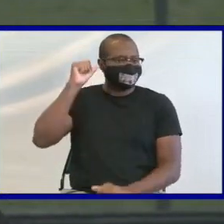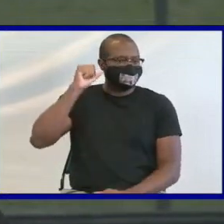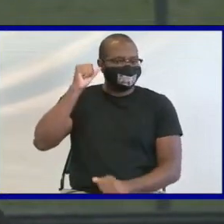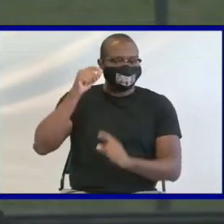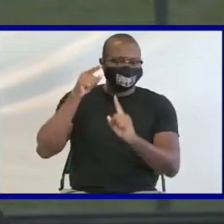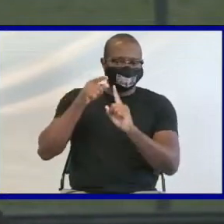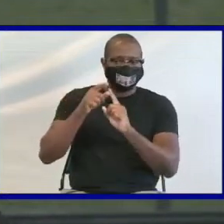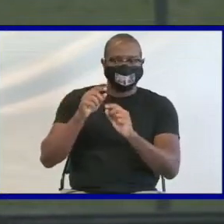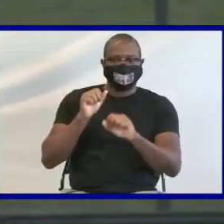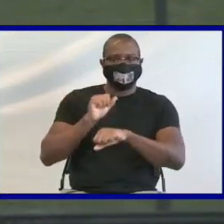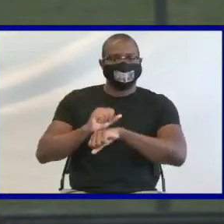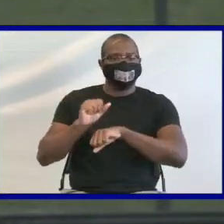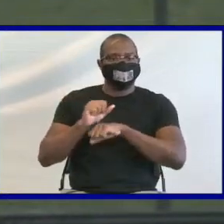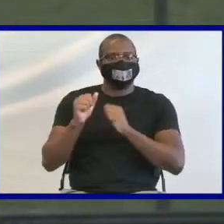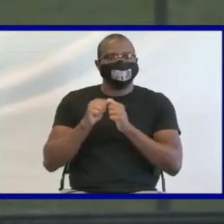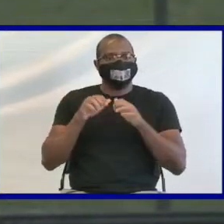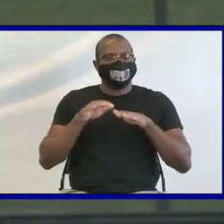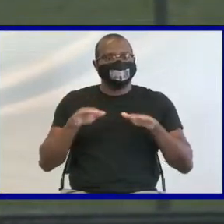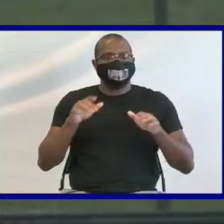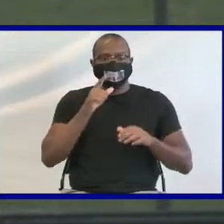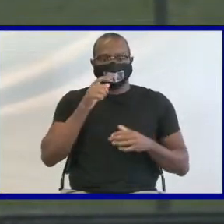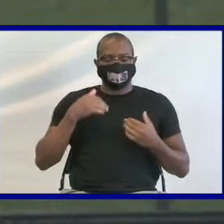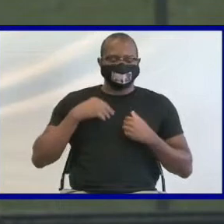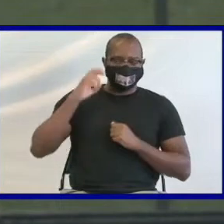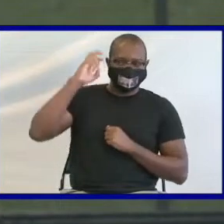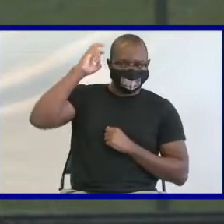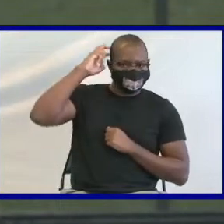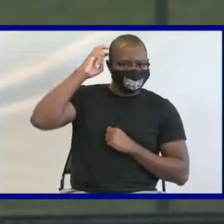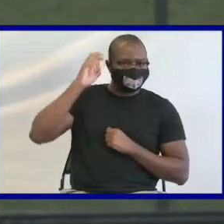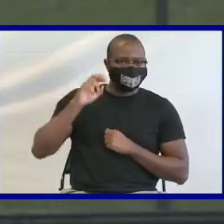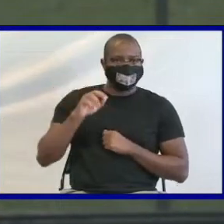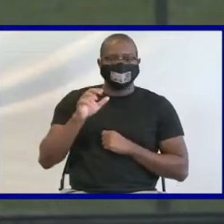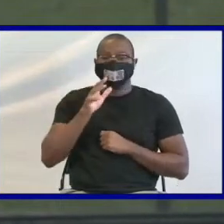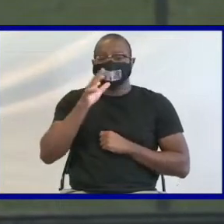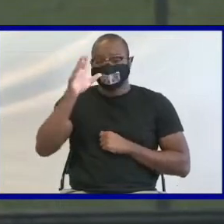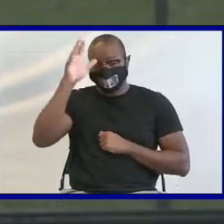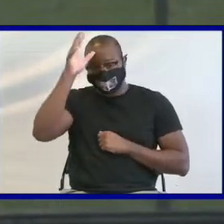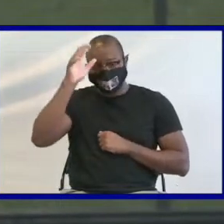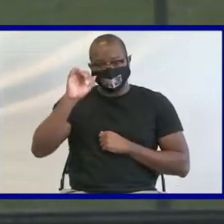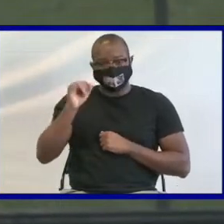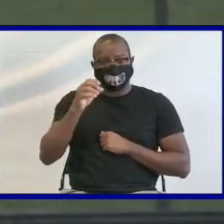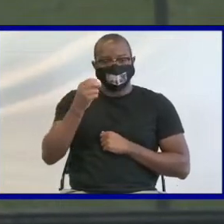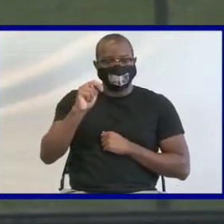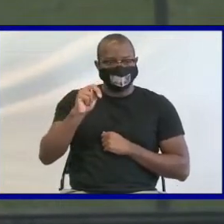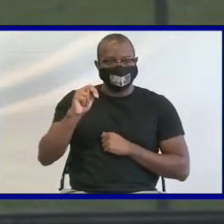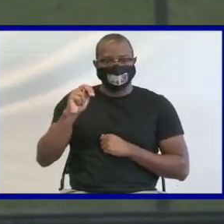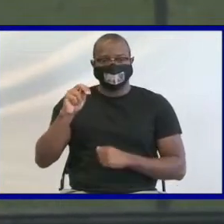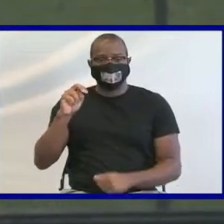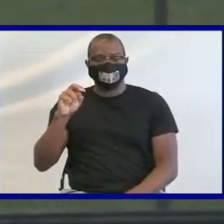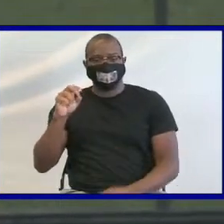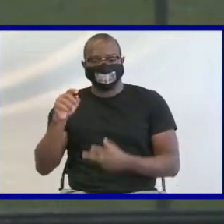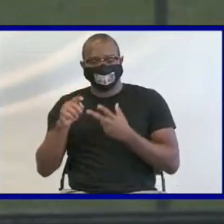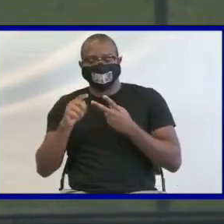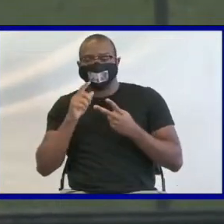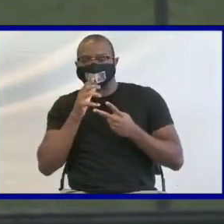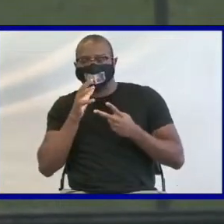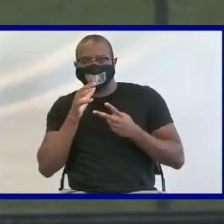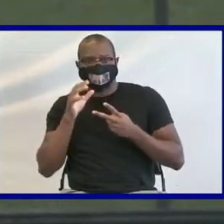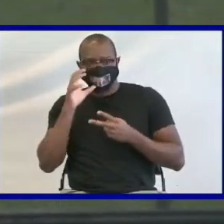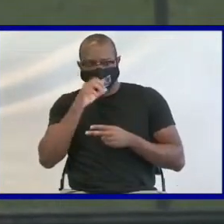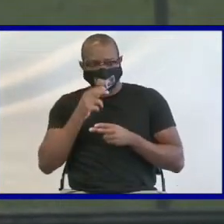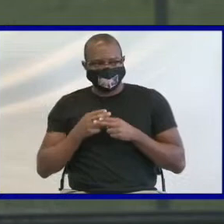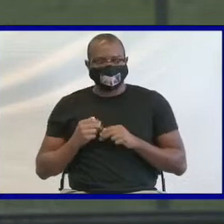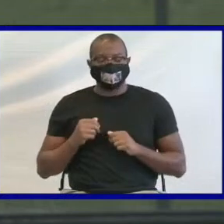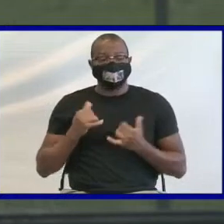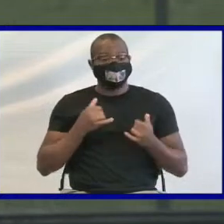children and cochlear implants. Riley's parents are John Watt and Ricky Watt of Irwin, Pennsylvania. Riley, we're honored